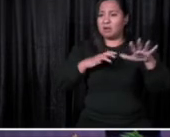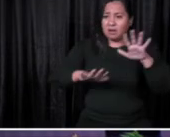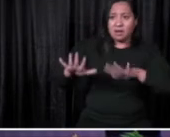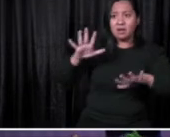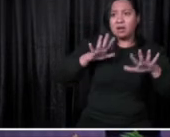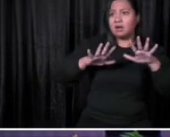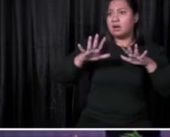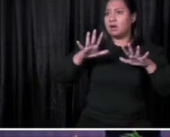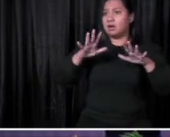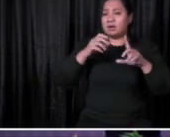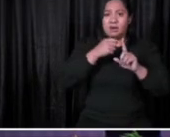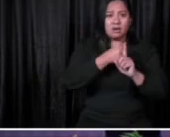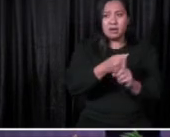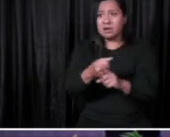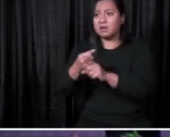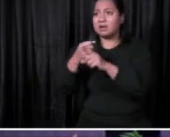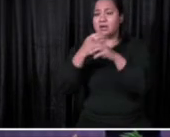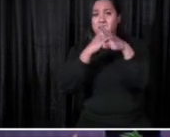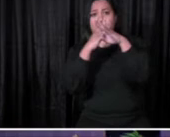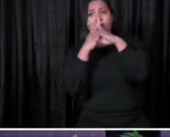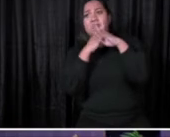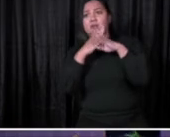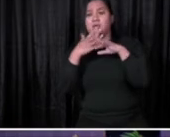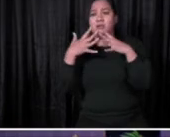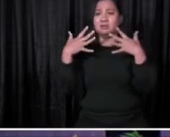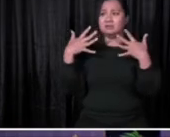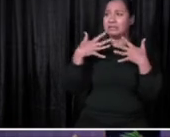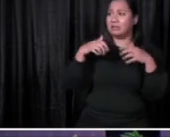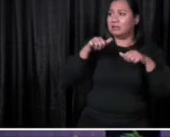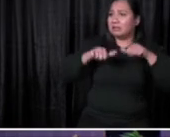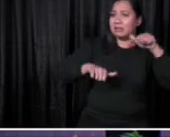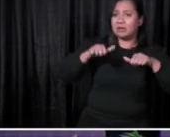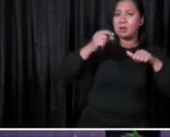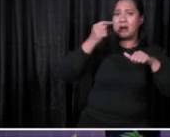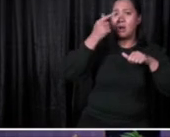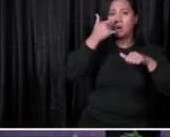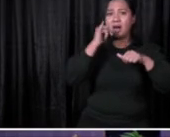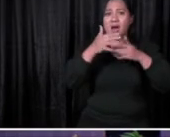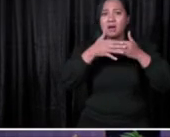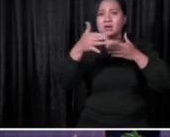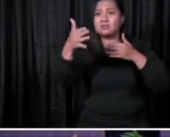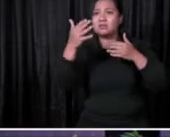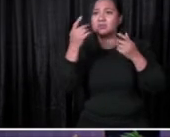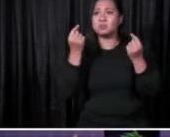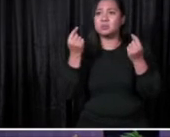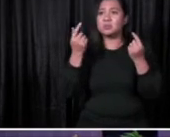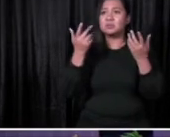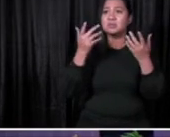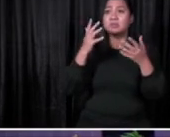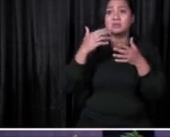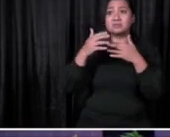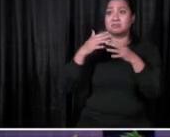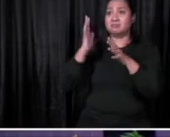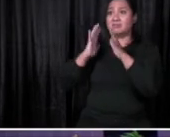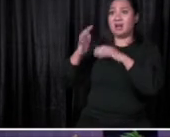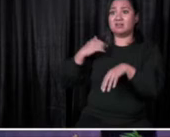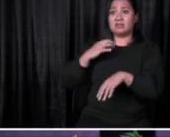ahead. Although each and every one of our paths looked very different, they all led us